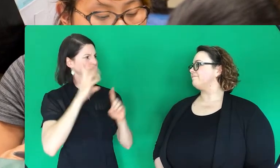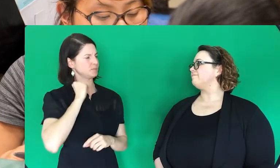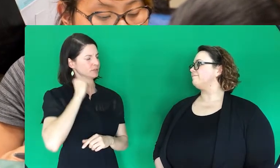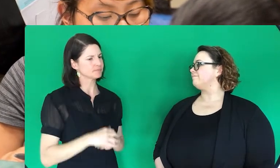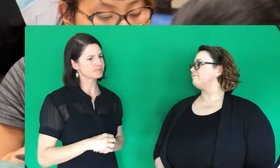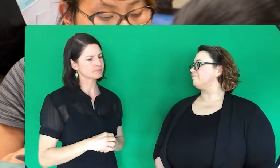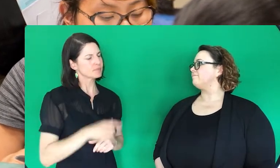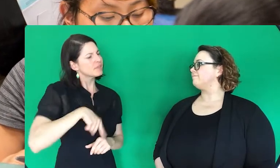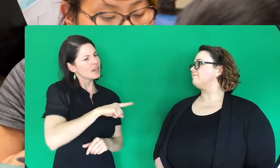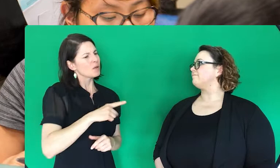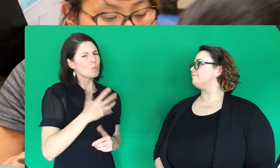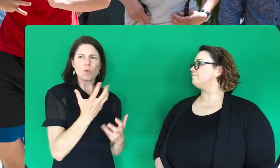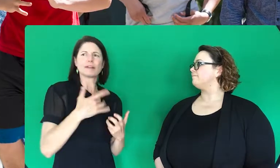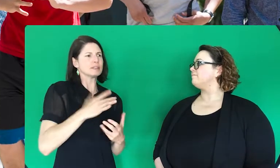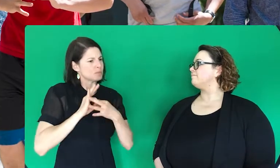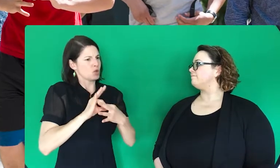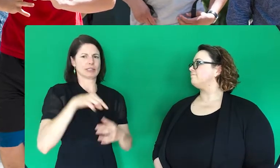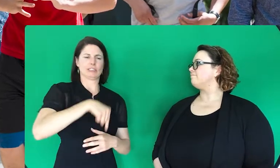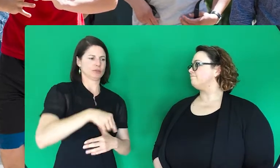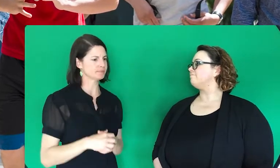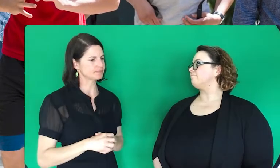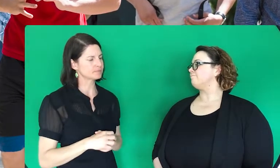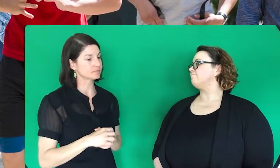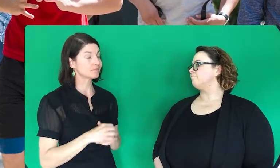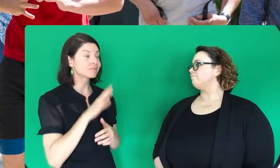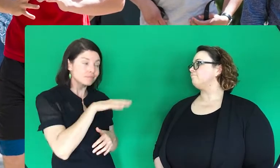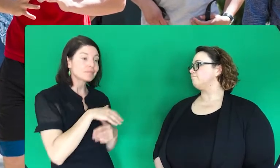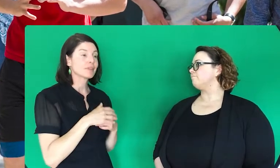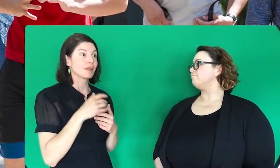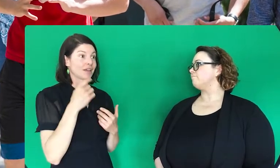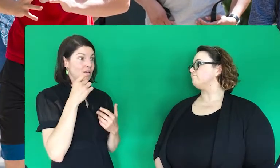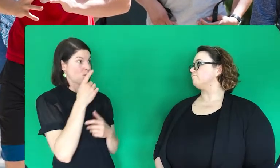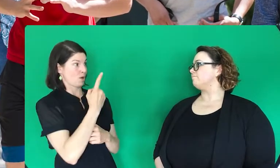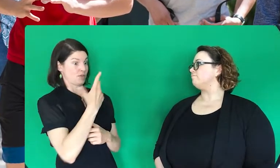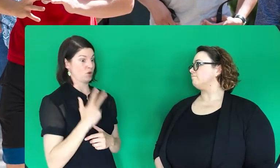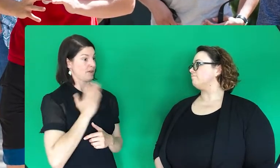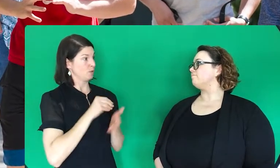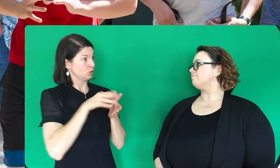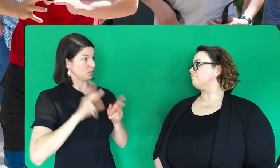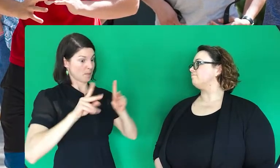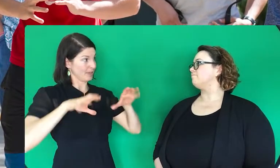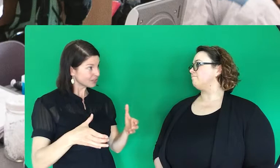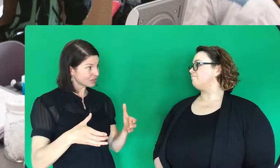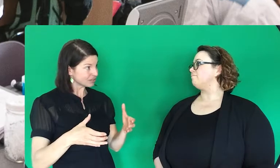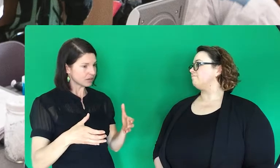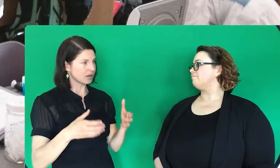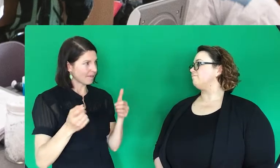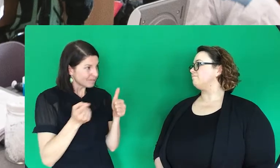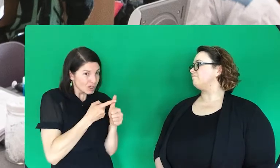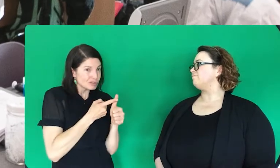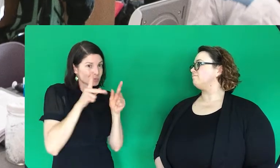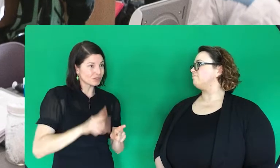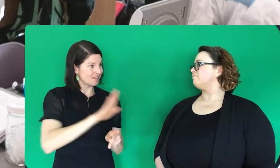educational experience and really feel like they belong here, especially when you consider nearly 1/3 of our student